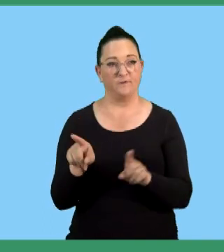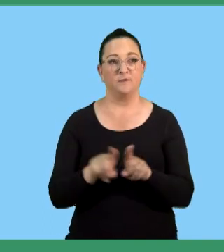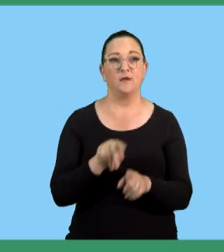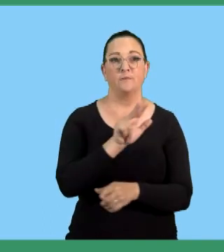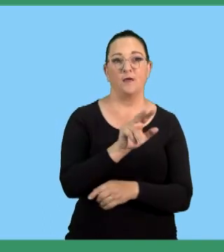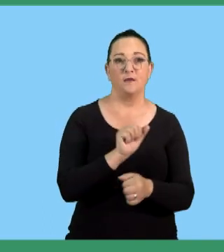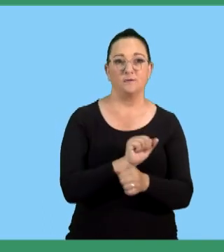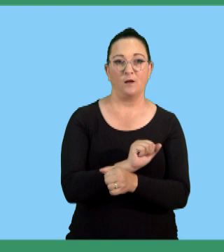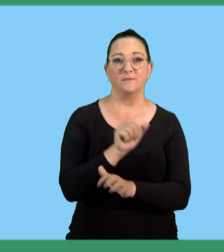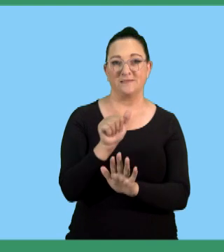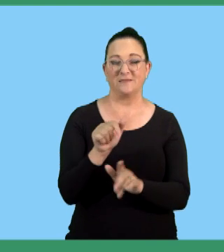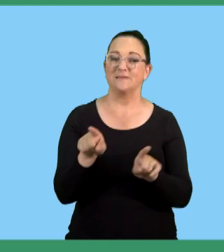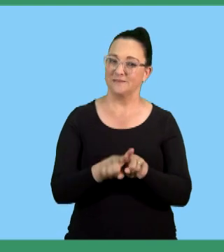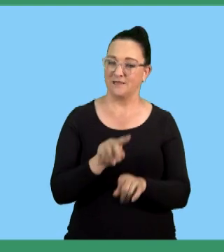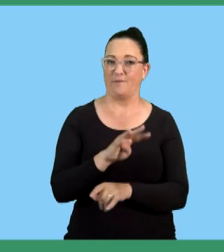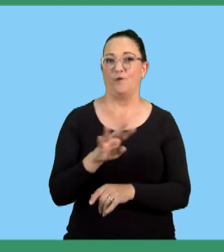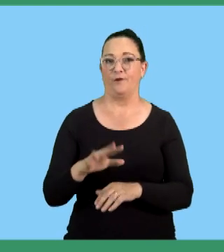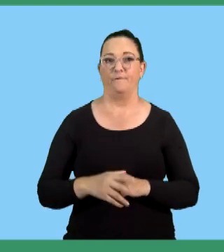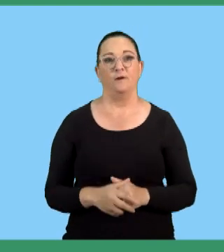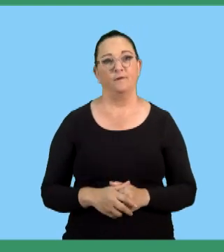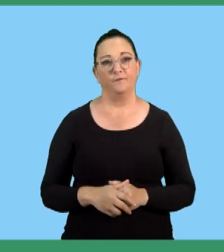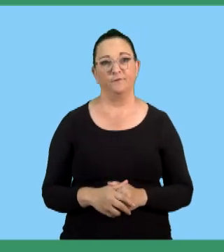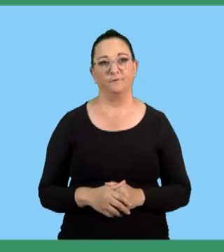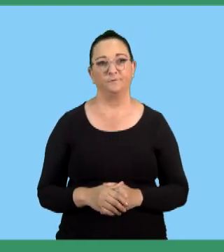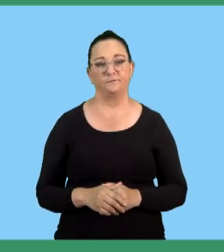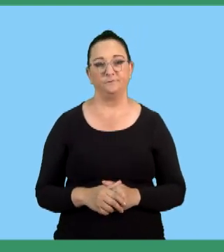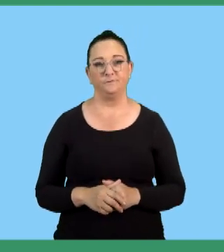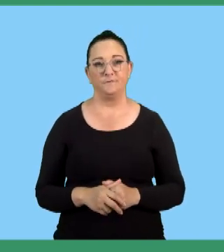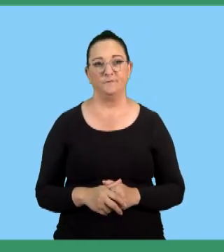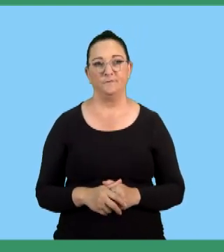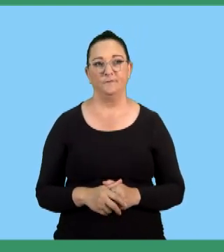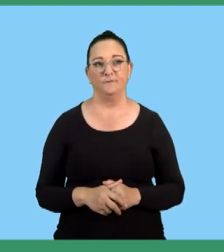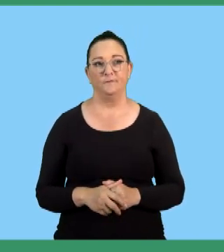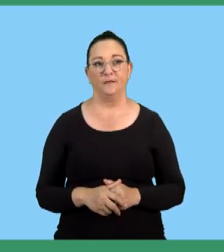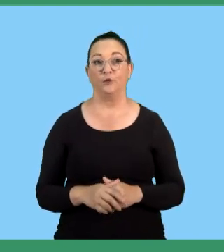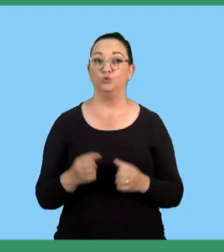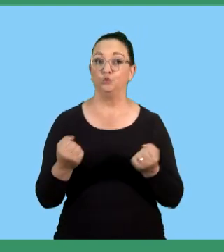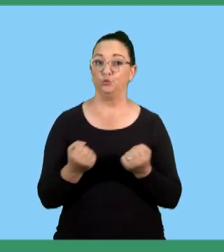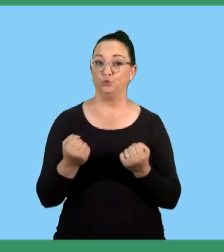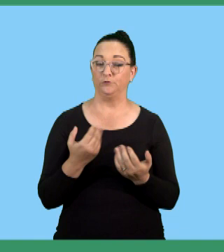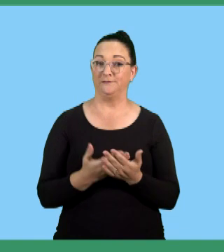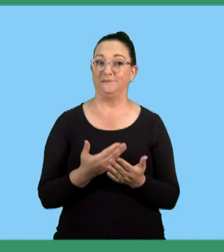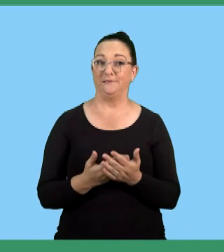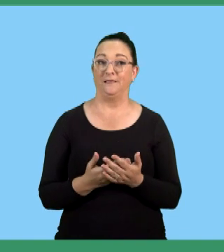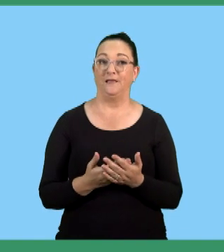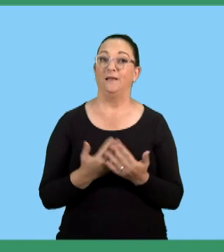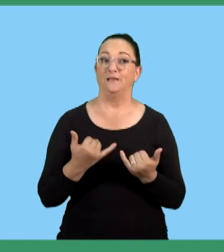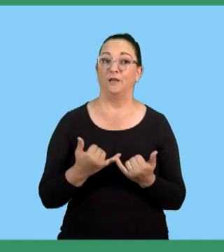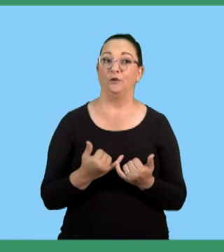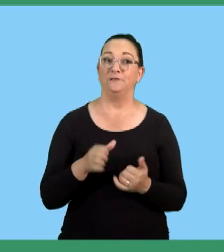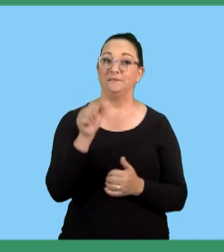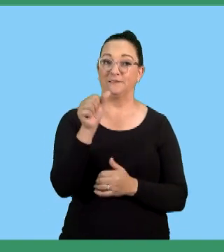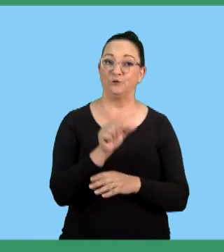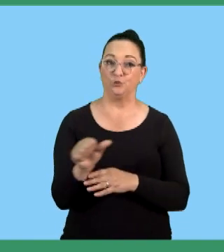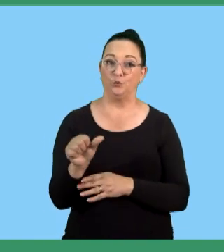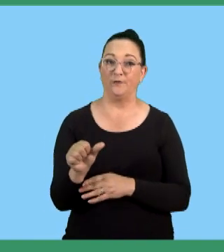get 45 hours. You should remember we're told that that's what we need to do as a business. Right, workers can take up to 6 weeks of paid